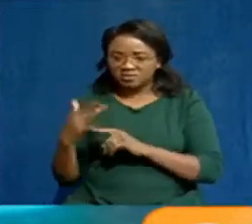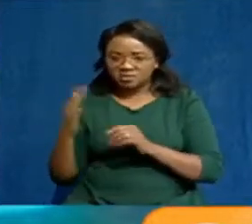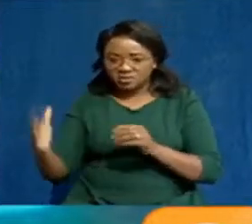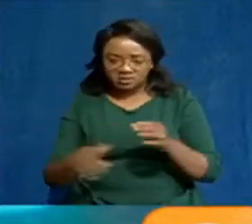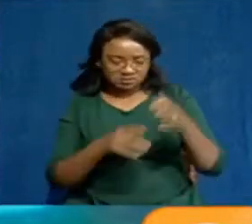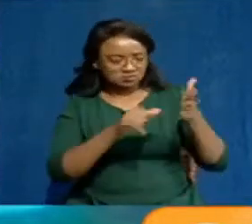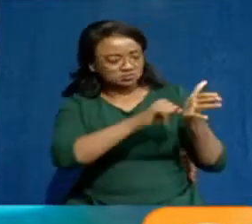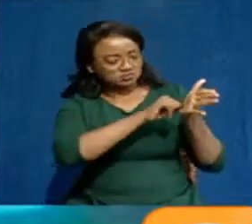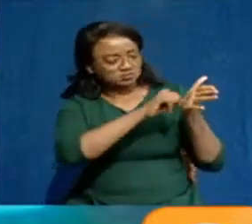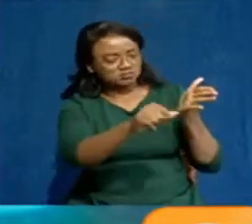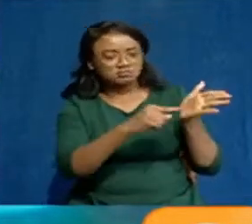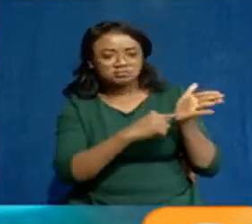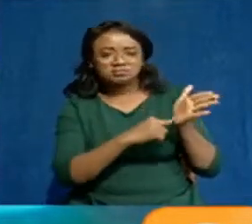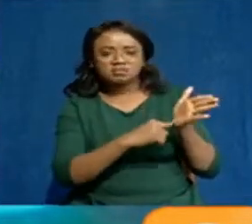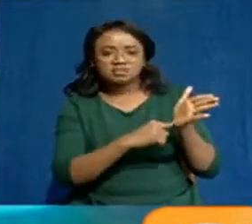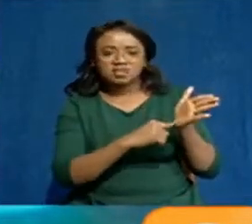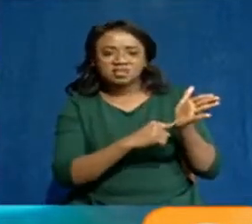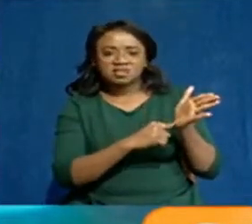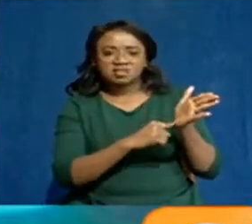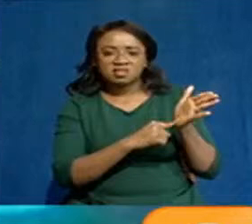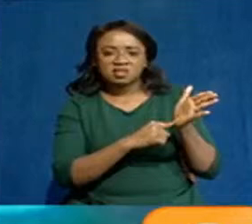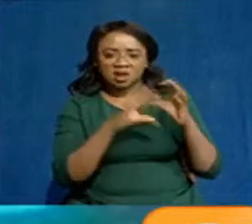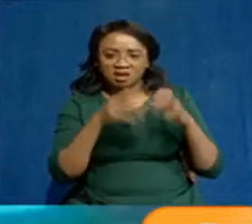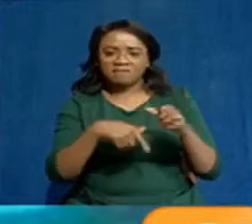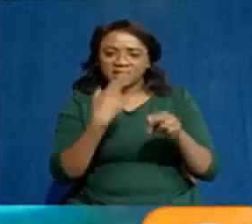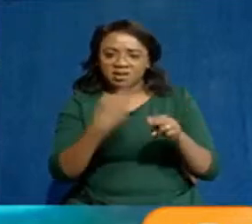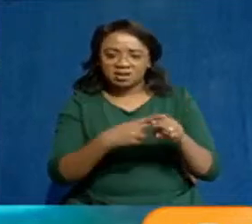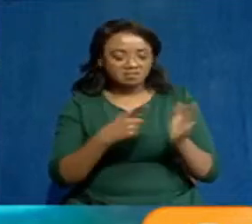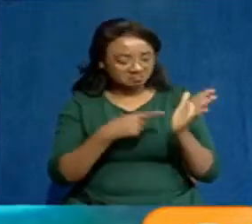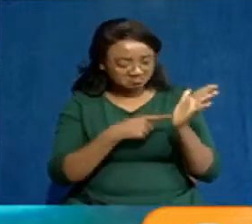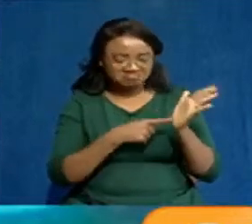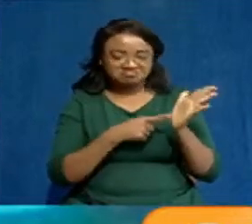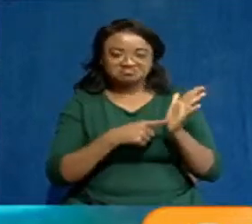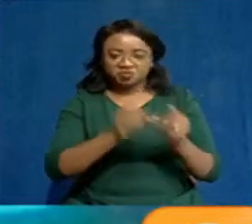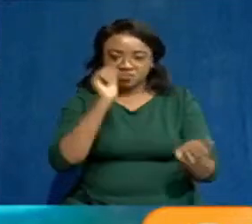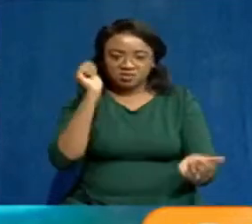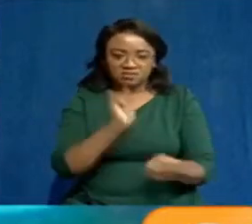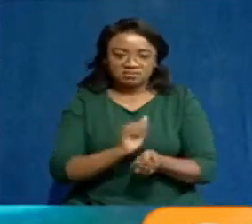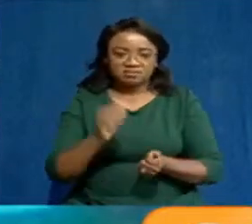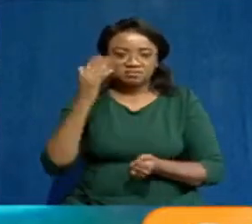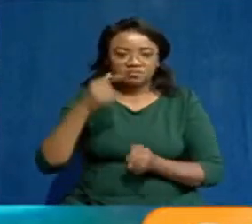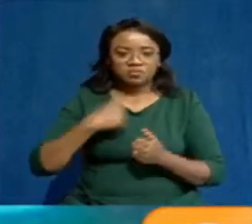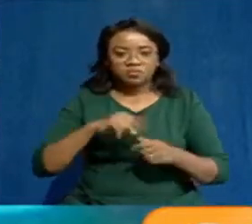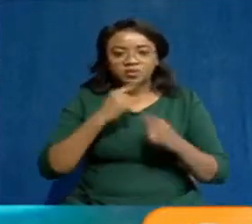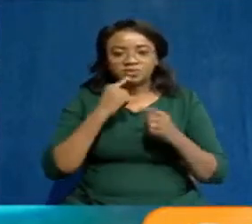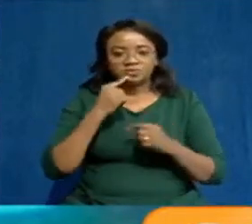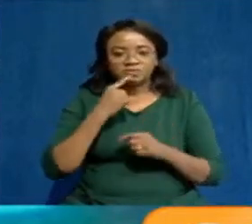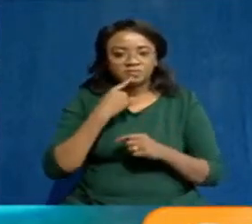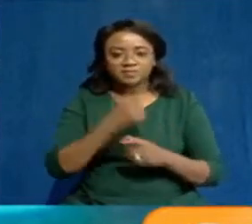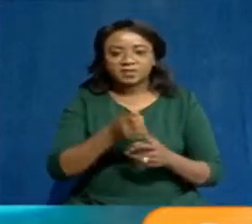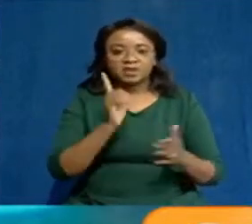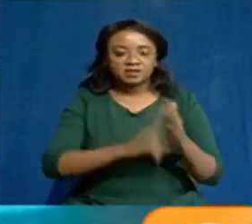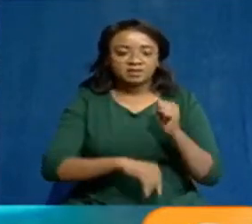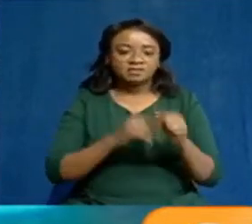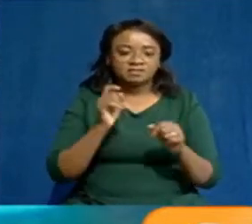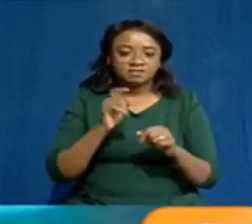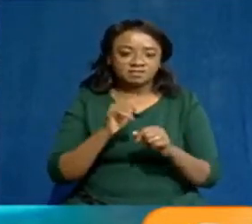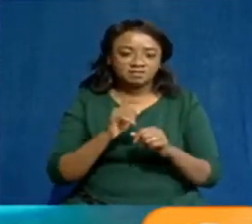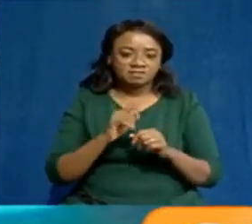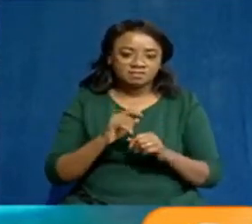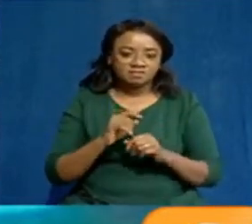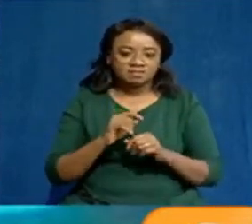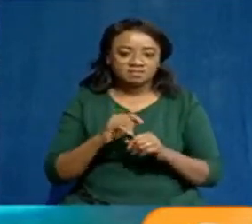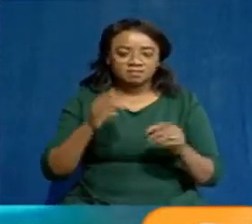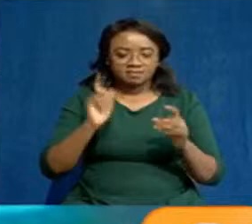river, we have taken enforcement action on them. We have demanded that they clean up the place, and they also work with the